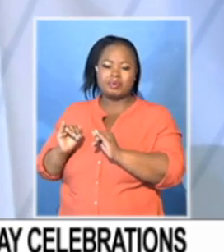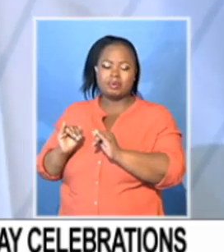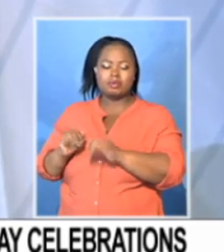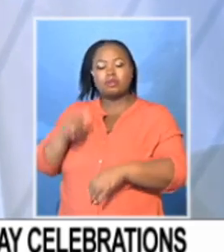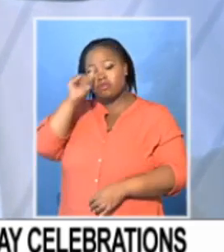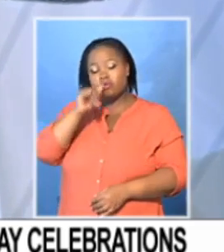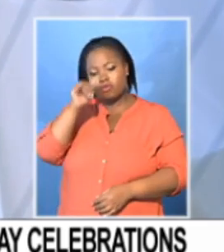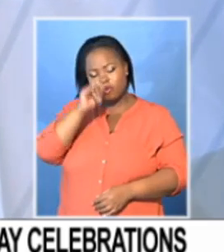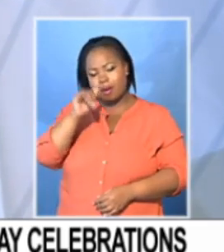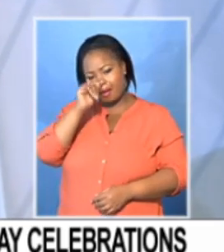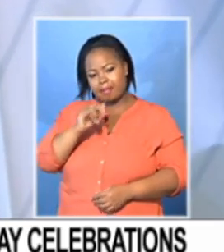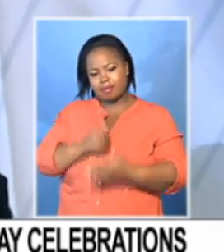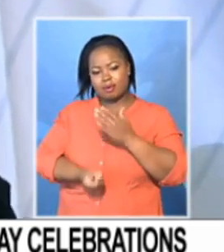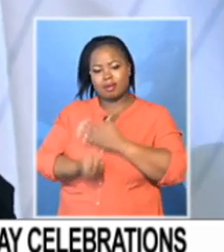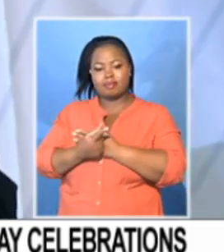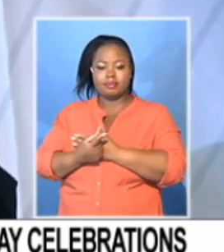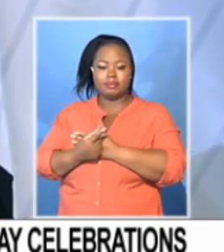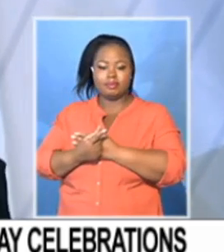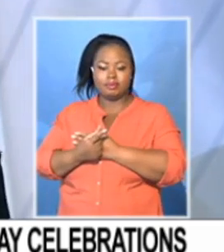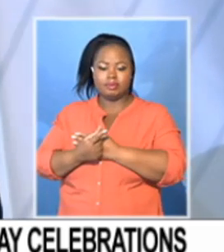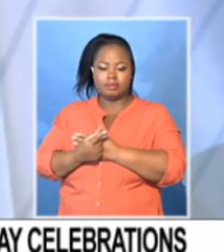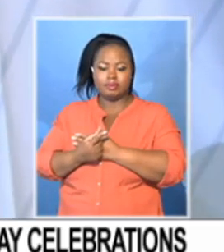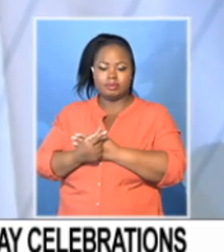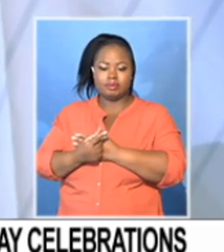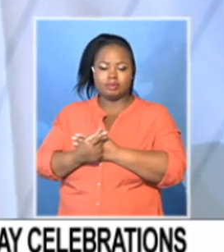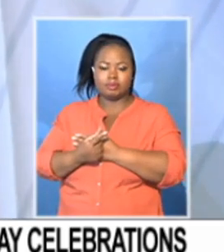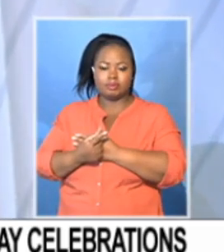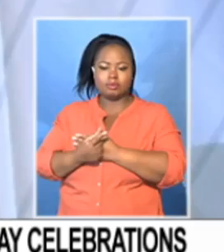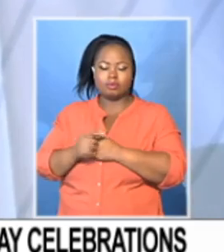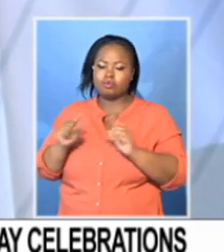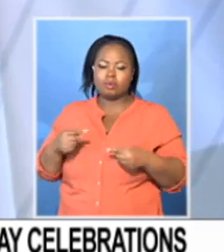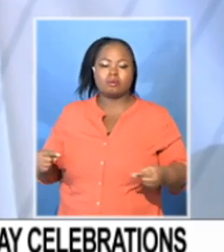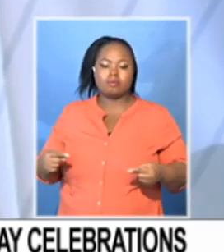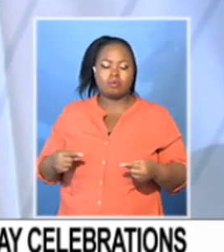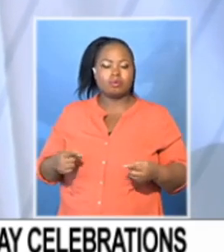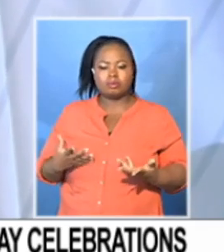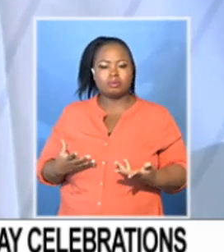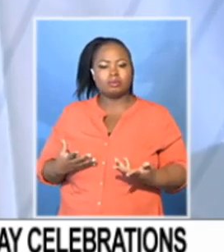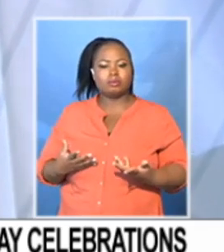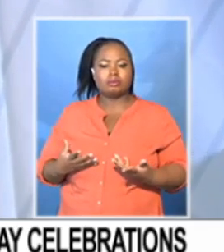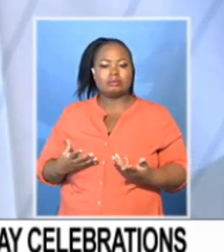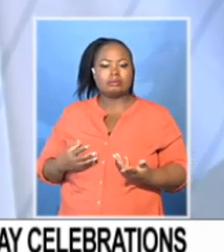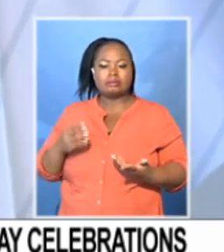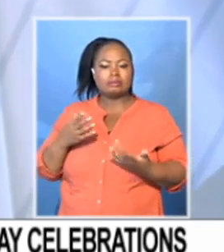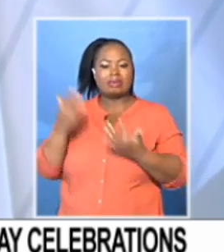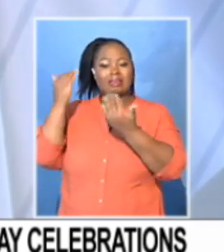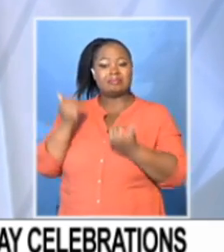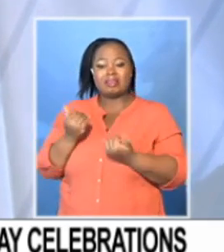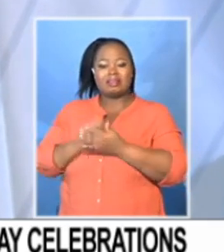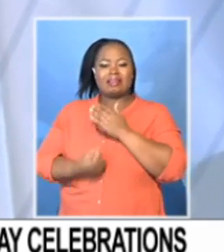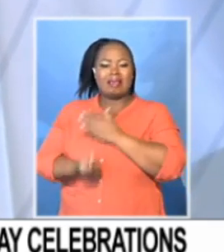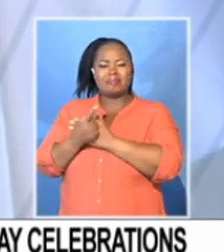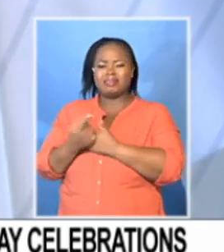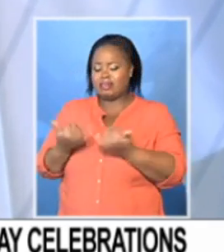despicable crime that is tantamount to modern-day slavery.